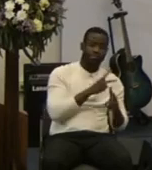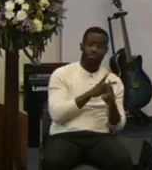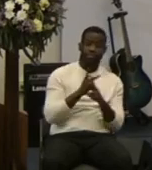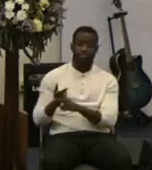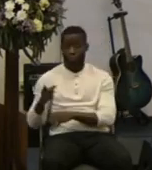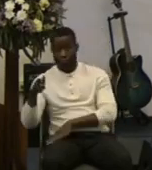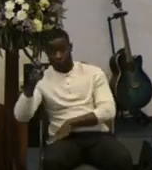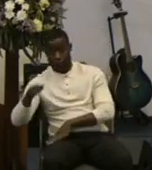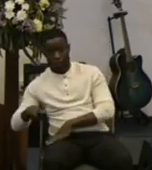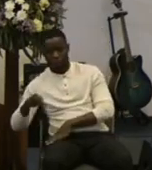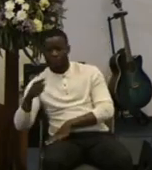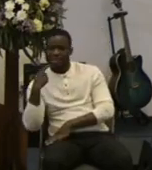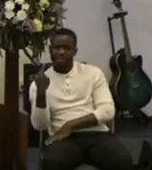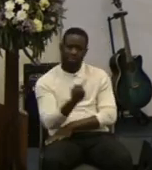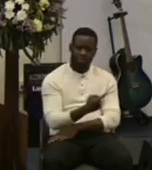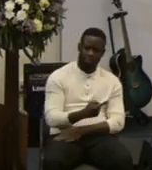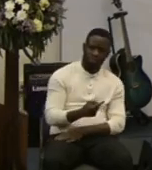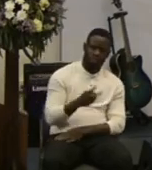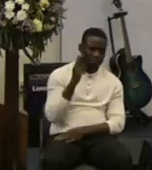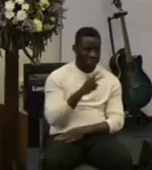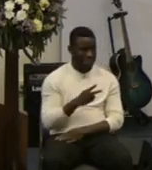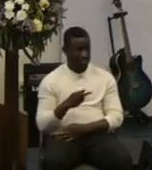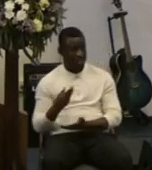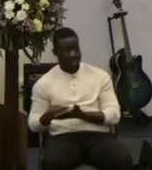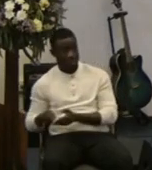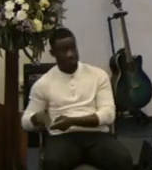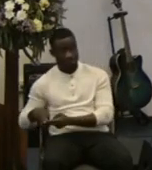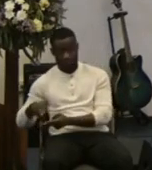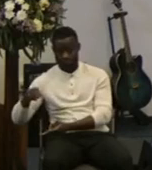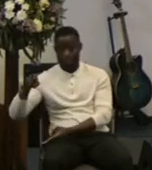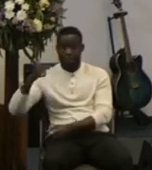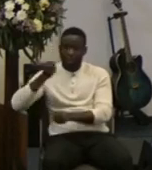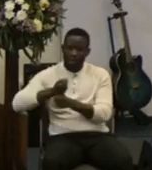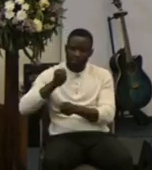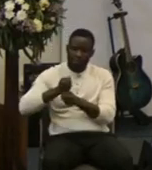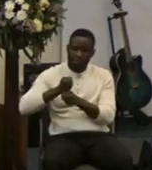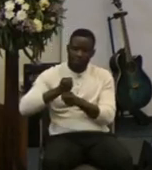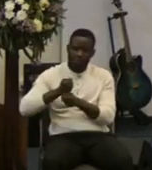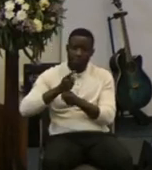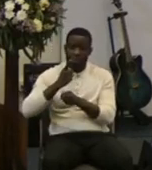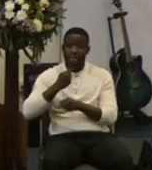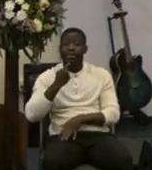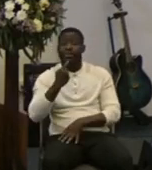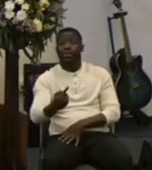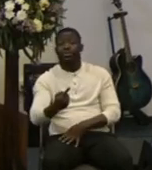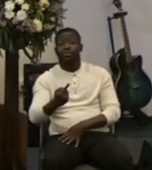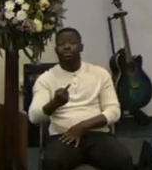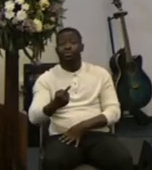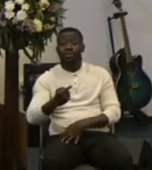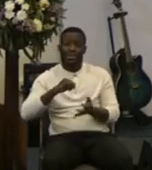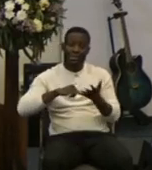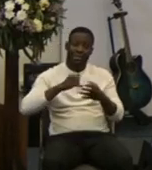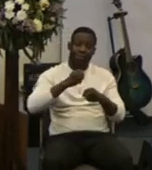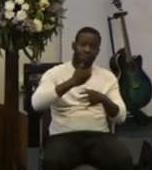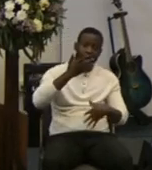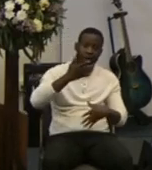Innocent said to him, "You see, Thomas, the church can no longer say,